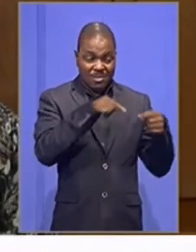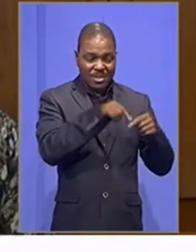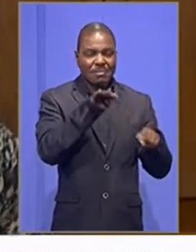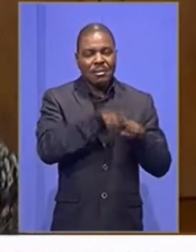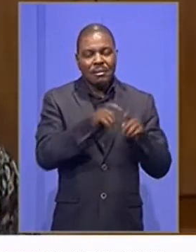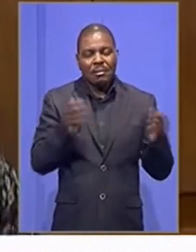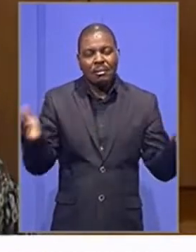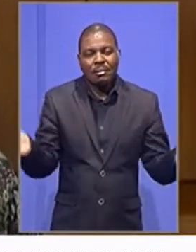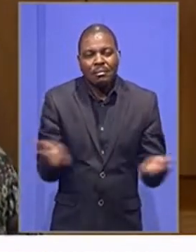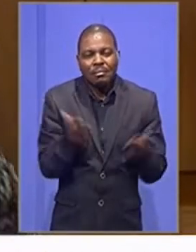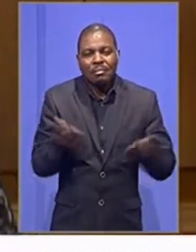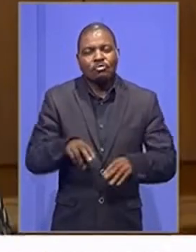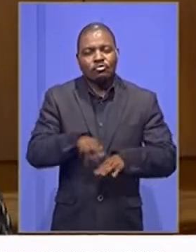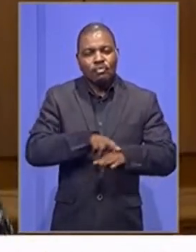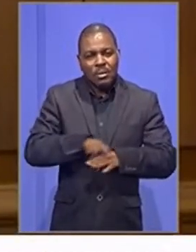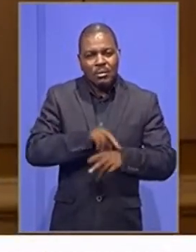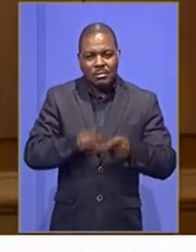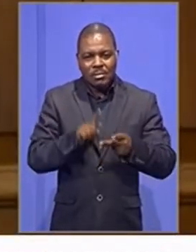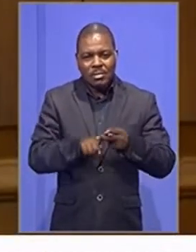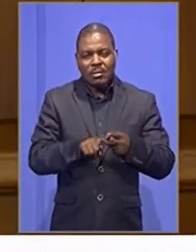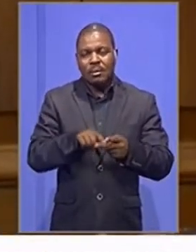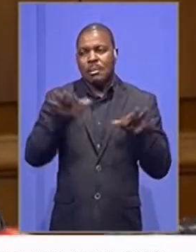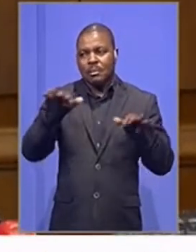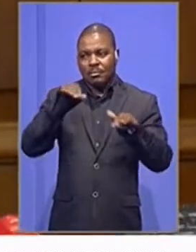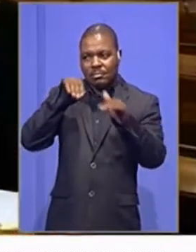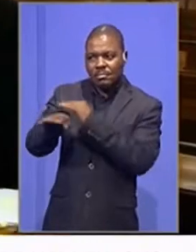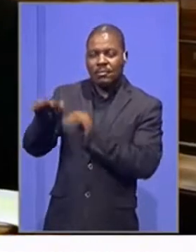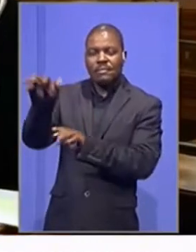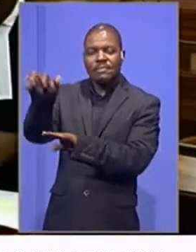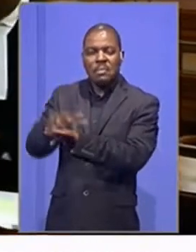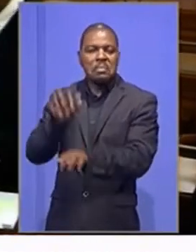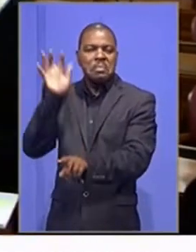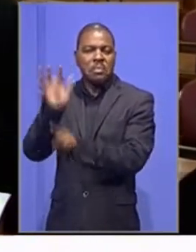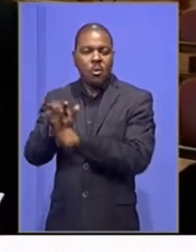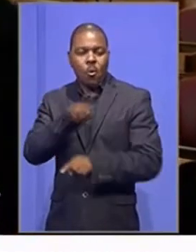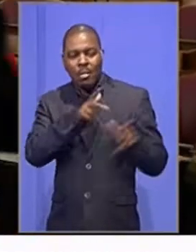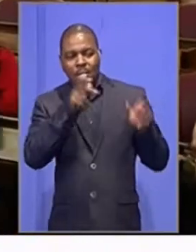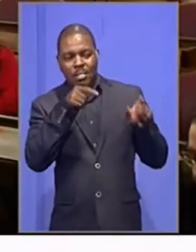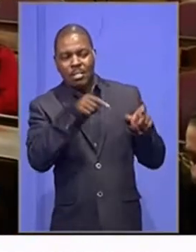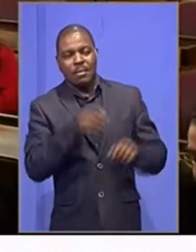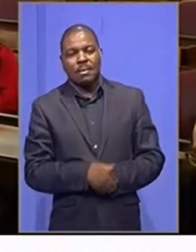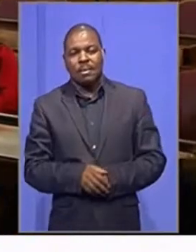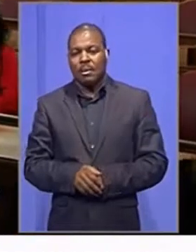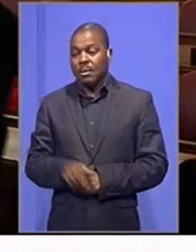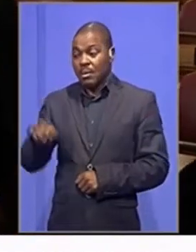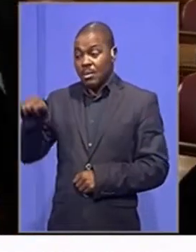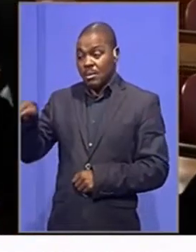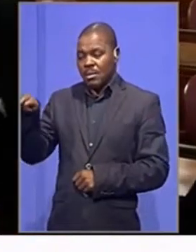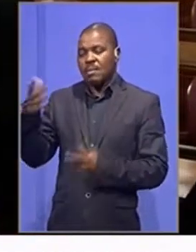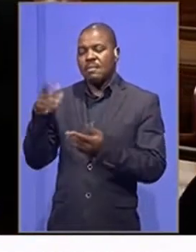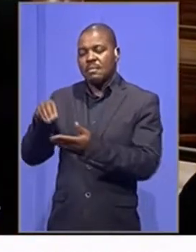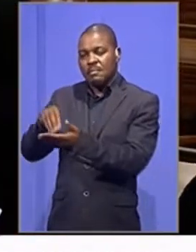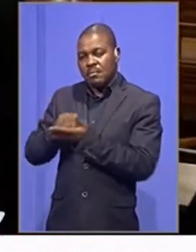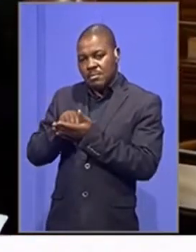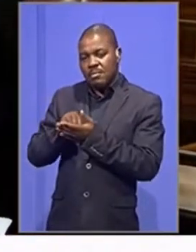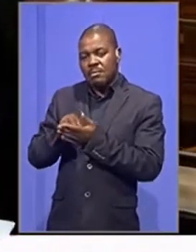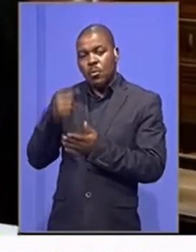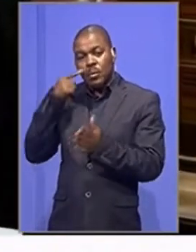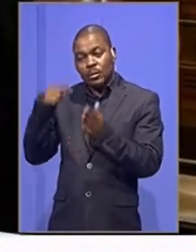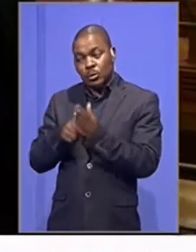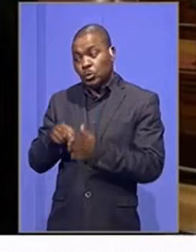lehloyo gape e baka le ditlhaselo tša dipolasa. Afriforum e tlišitše ditlhatse tše pedi. Dalin Meller o